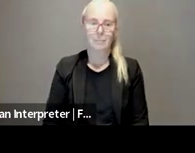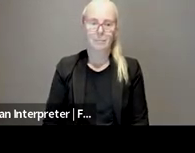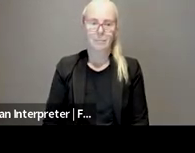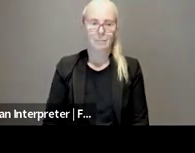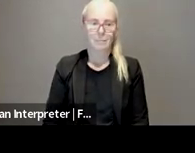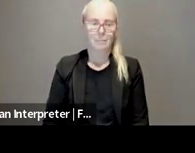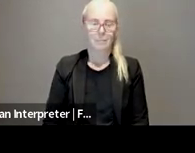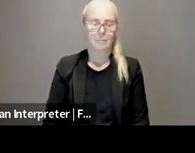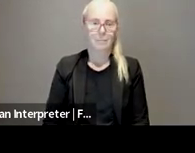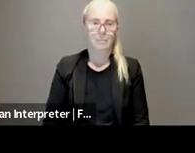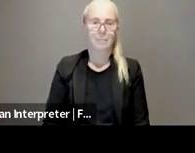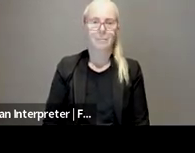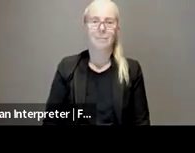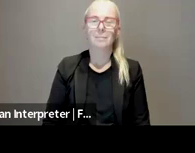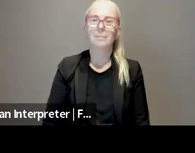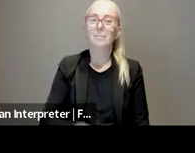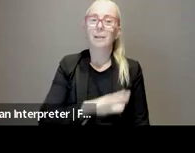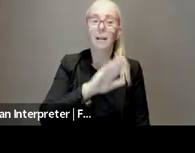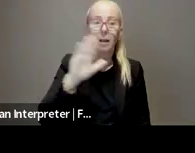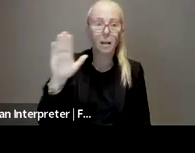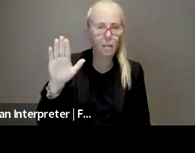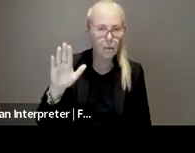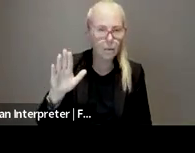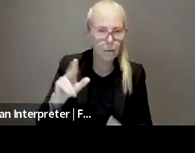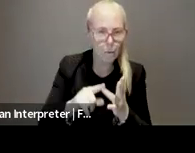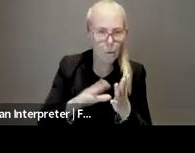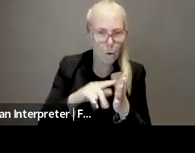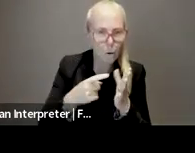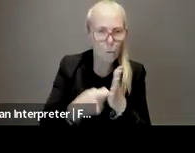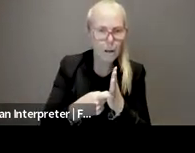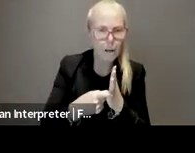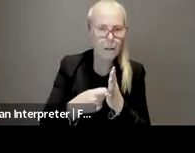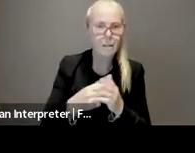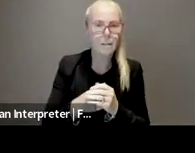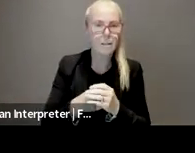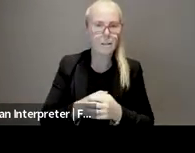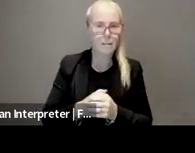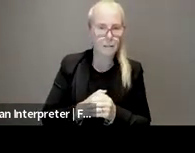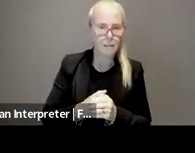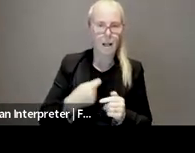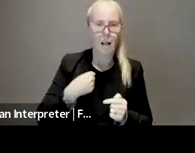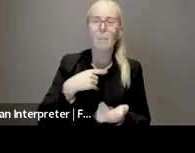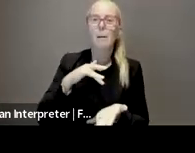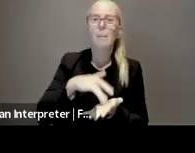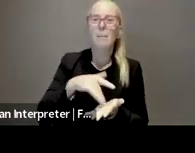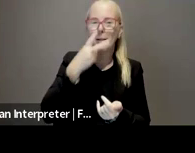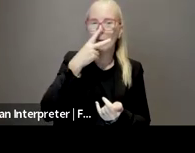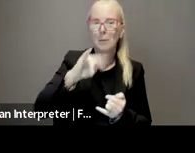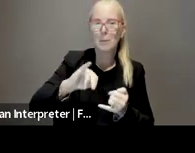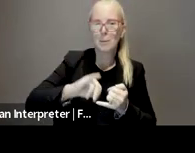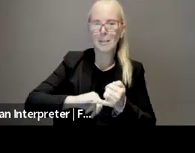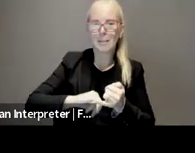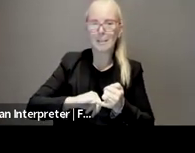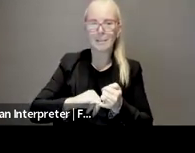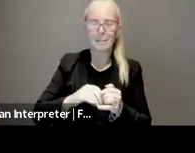Hello everyone, I'm Omar Farooq from Acme AI. I'm from Bangladesh, a man in his mid-20s wearing t-shirt. I'll be presenting Dishti, a navigation body kit powered by